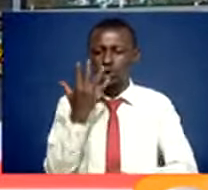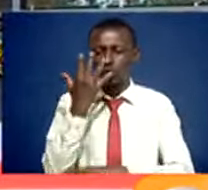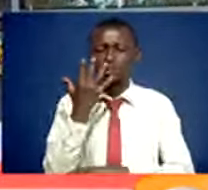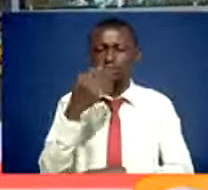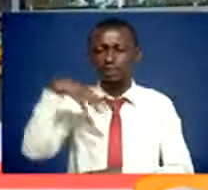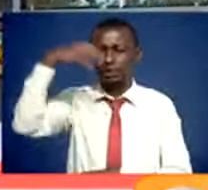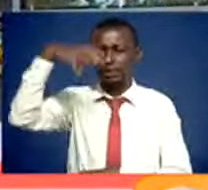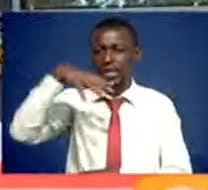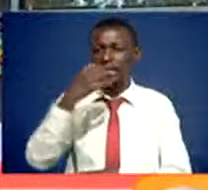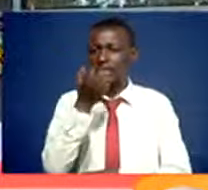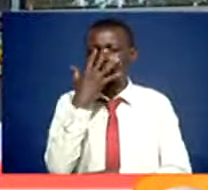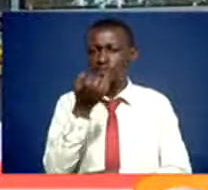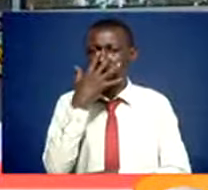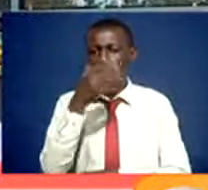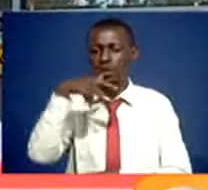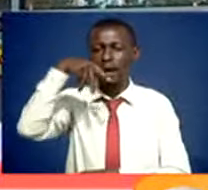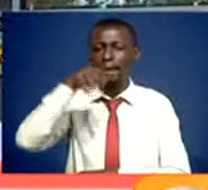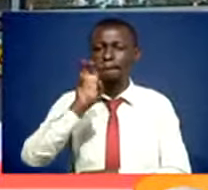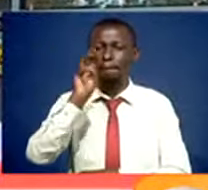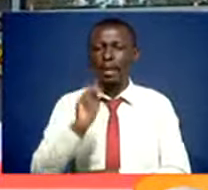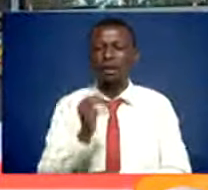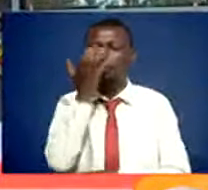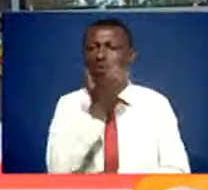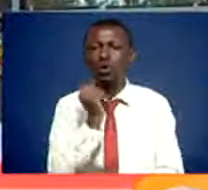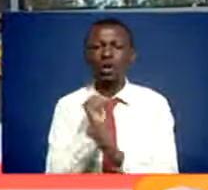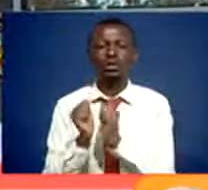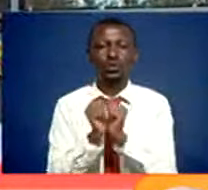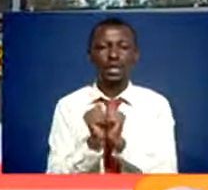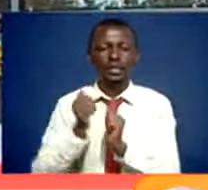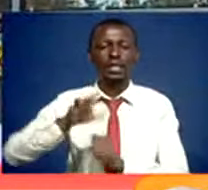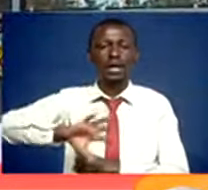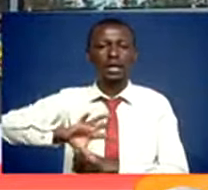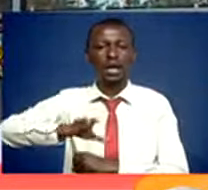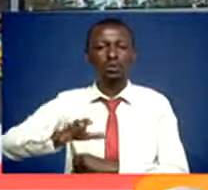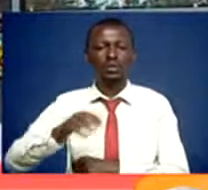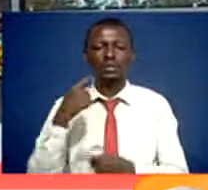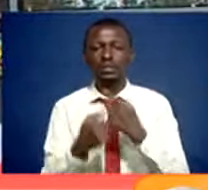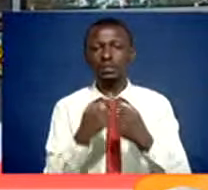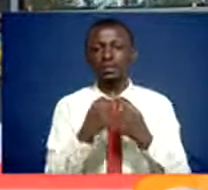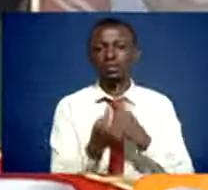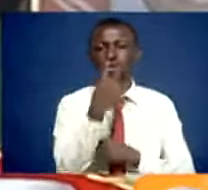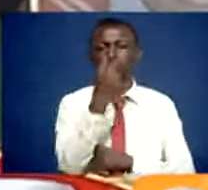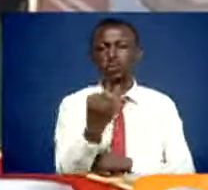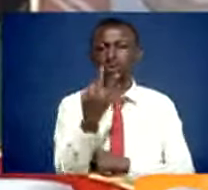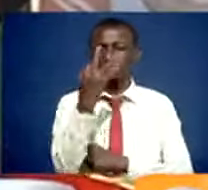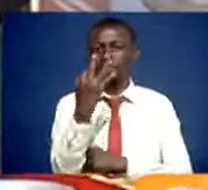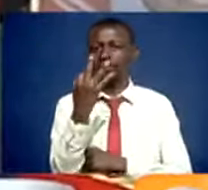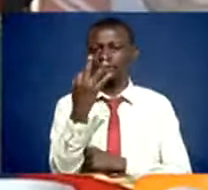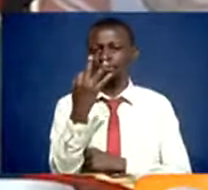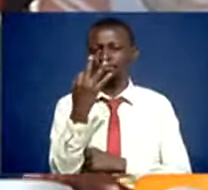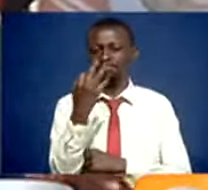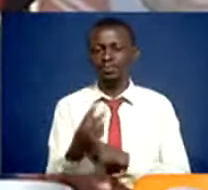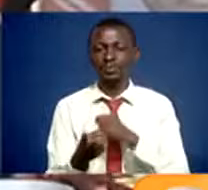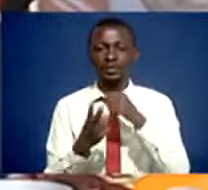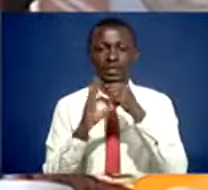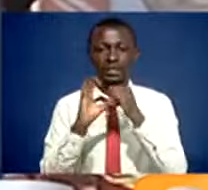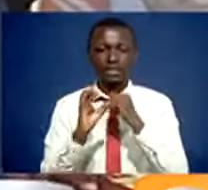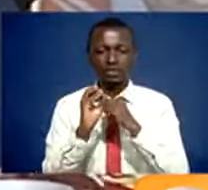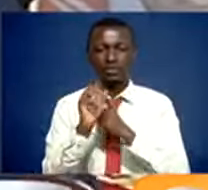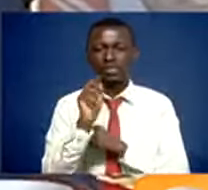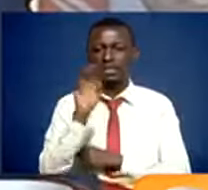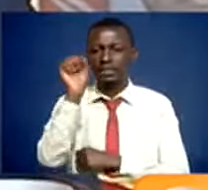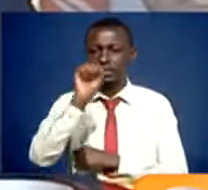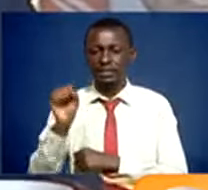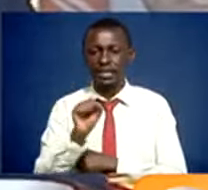oil, and canola by working with counties. In 2023, 70 tons of